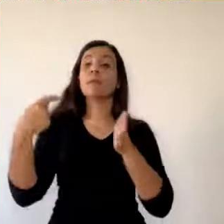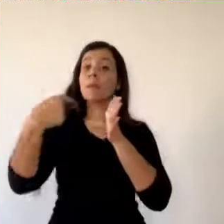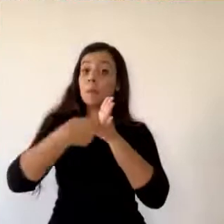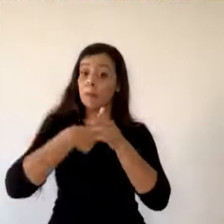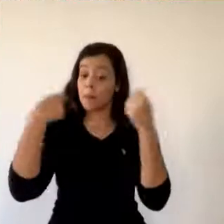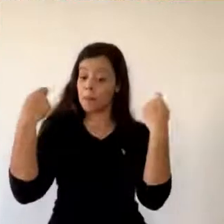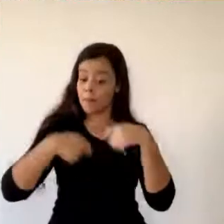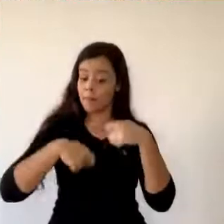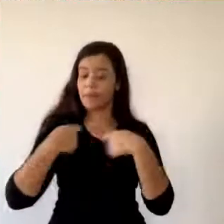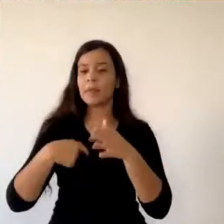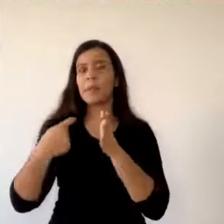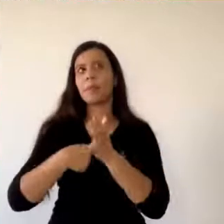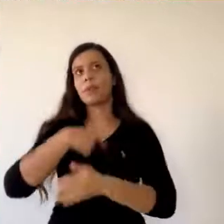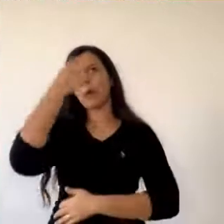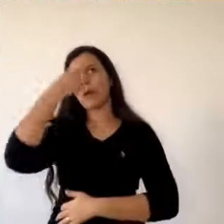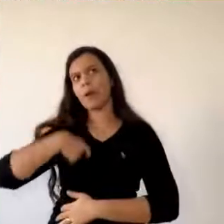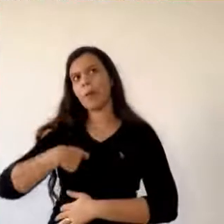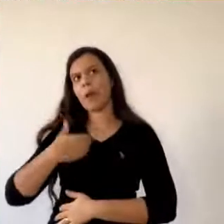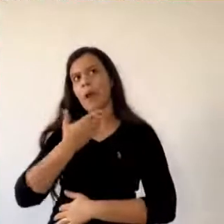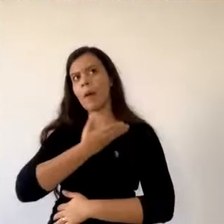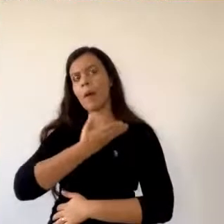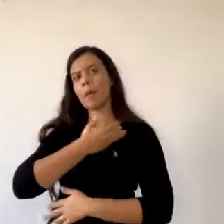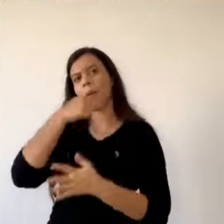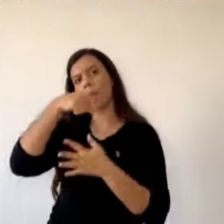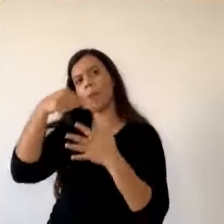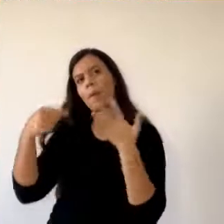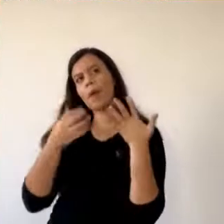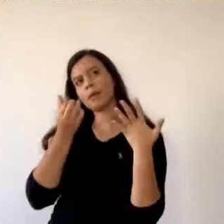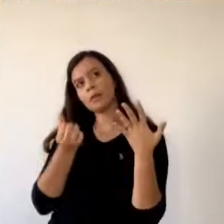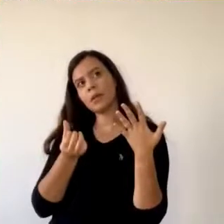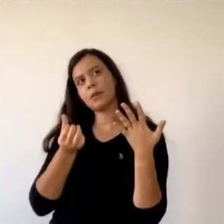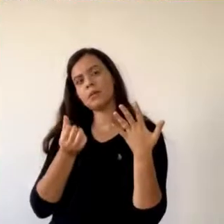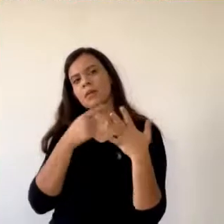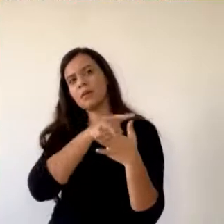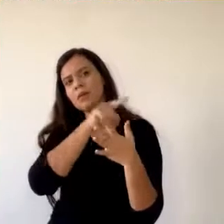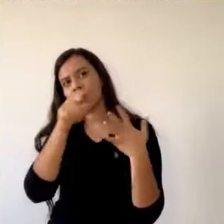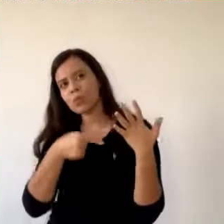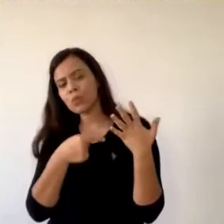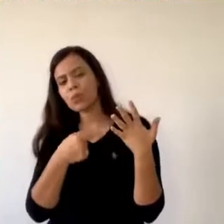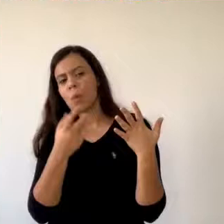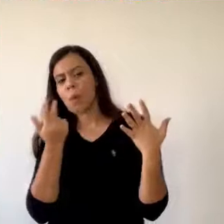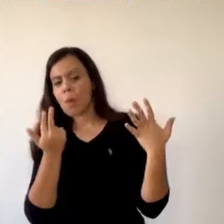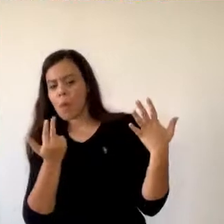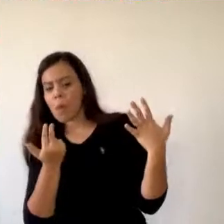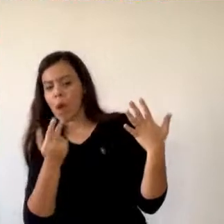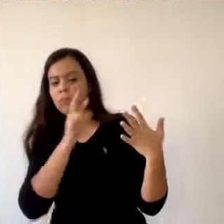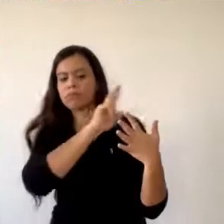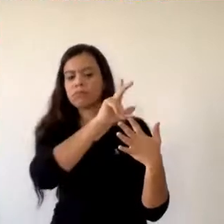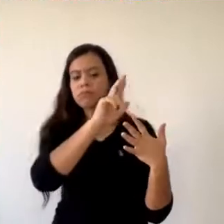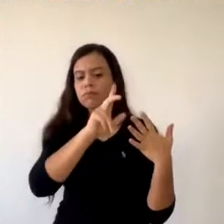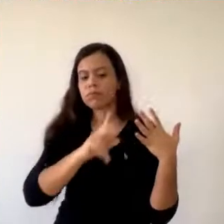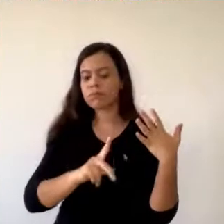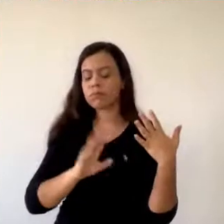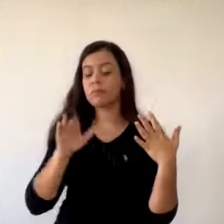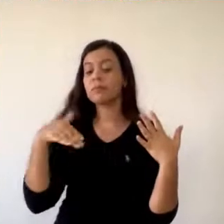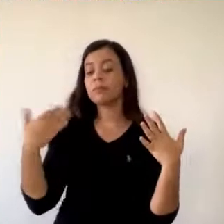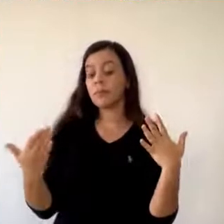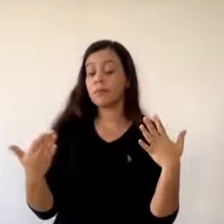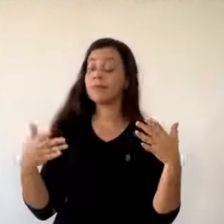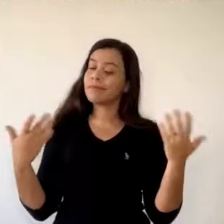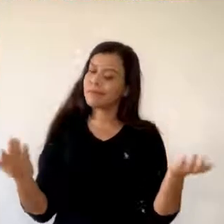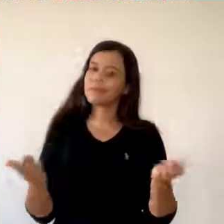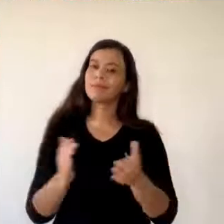that we need to ask ourselves when we want to convince somebody else of something they don't believe that we want to